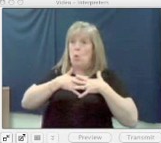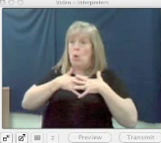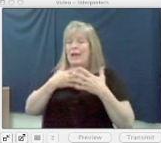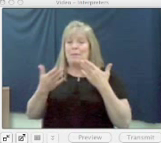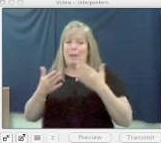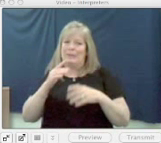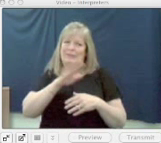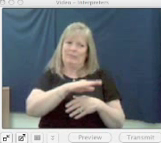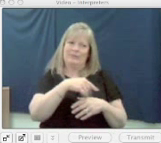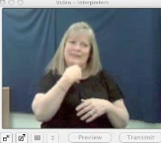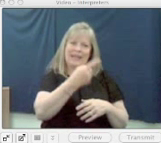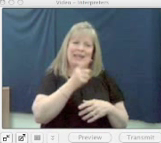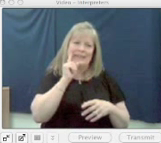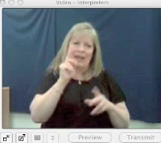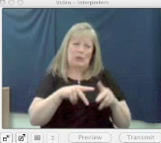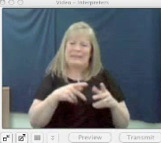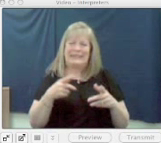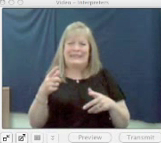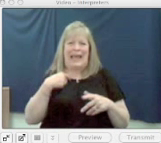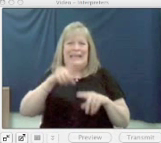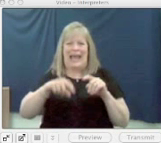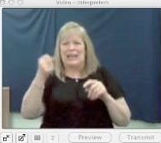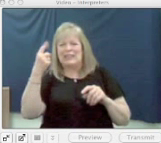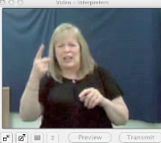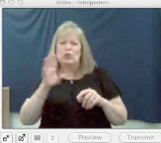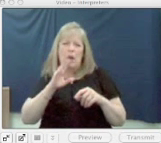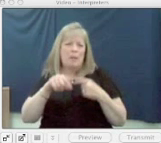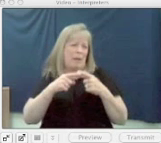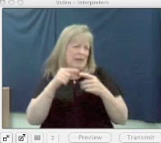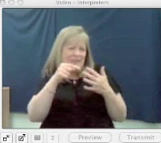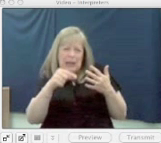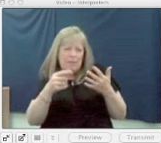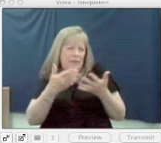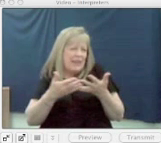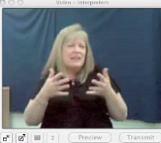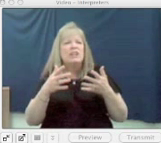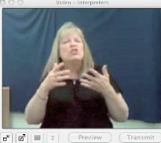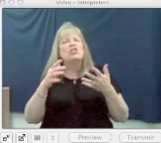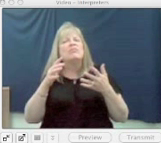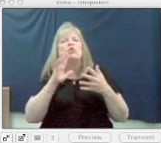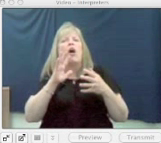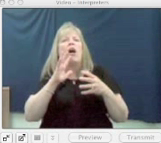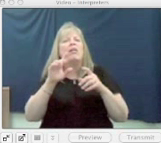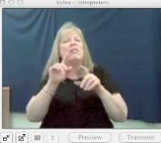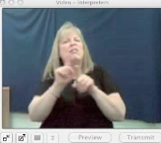can't understand her. She's talking about this, that, or the other thing, and explain to him in third person.